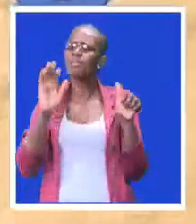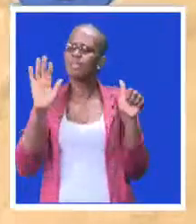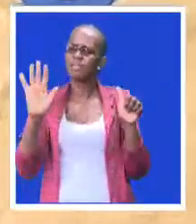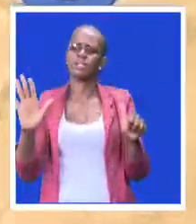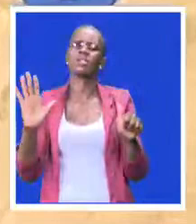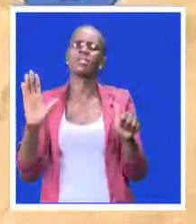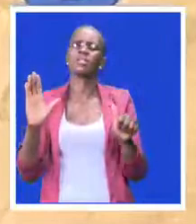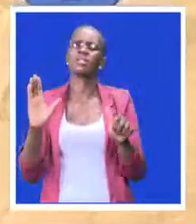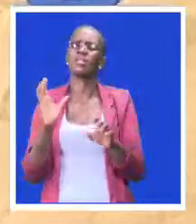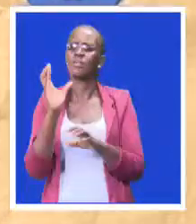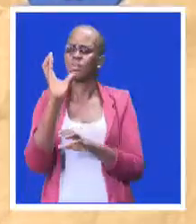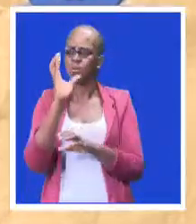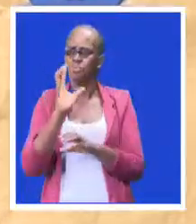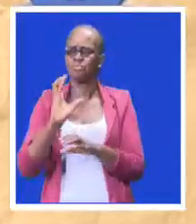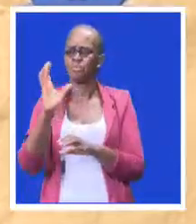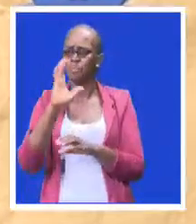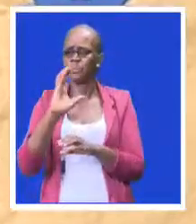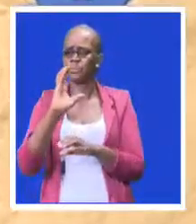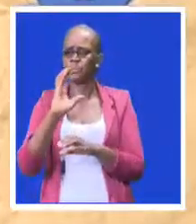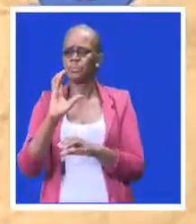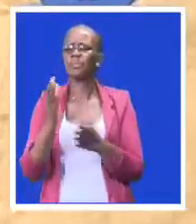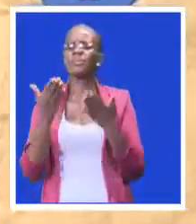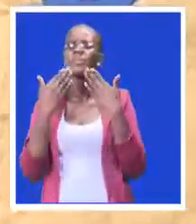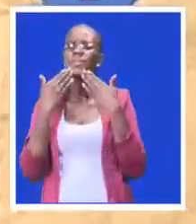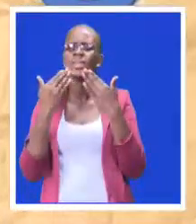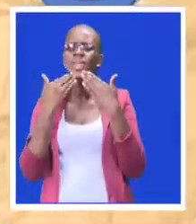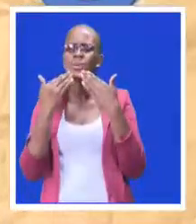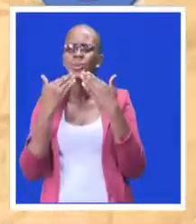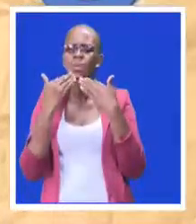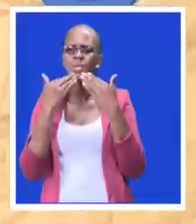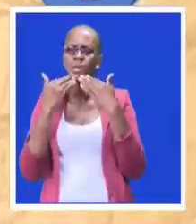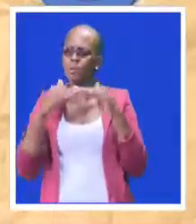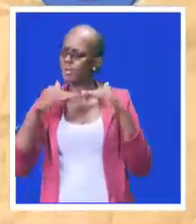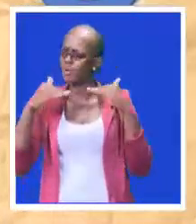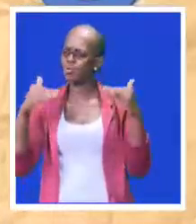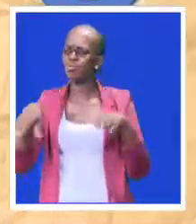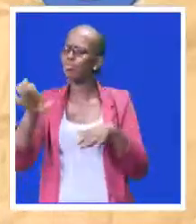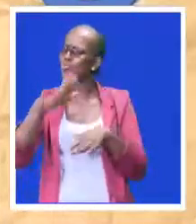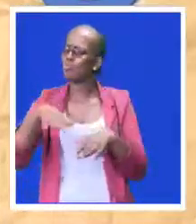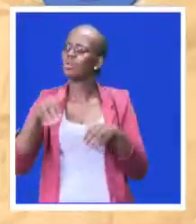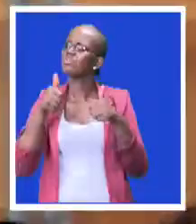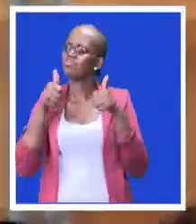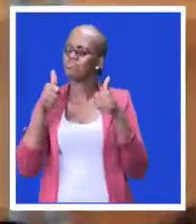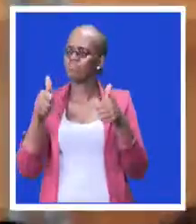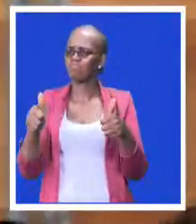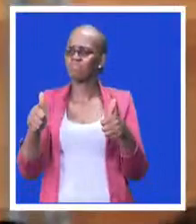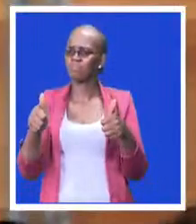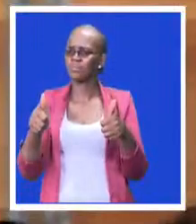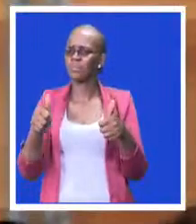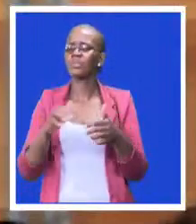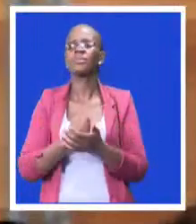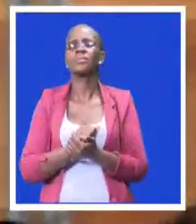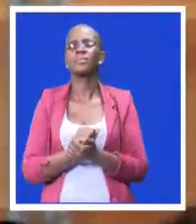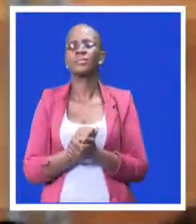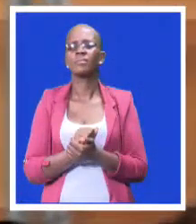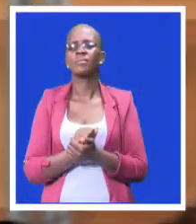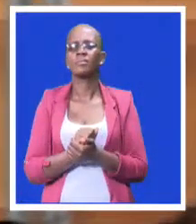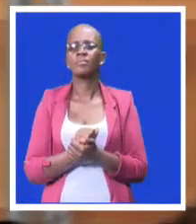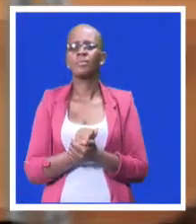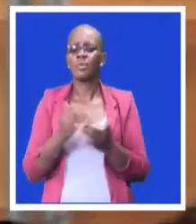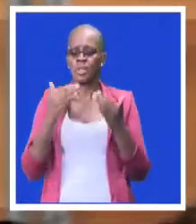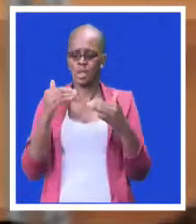there. Right. Thank you, boys and girls. You are so good. Right. Now let's move on to our